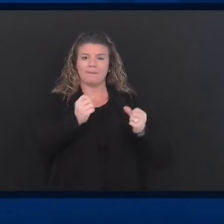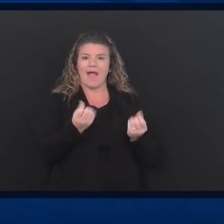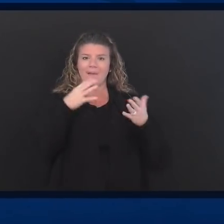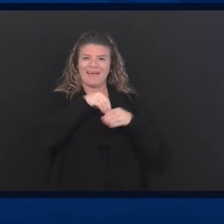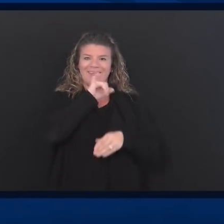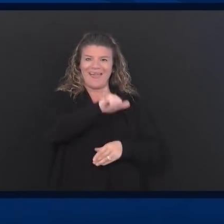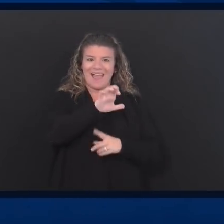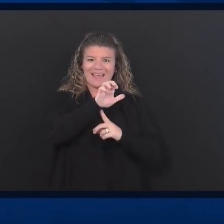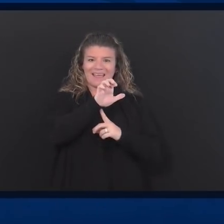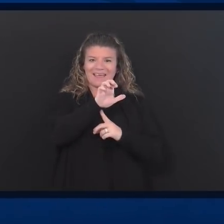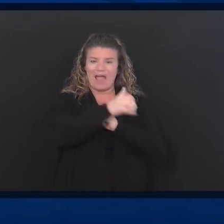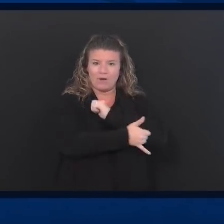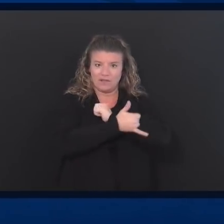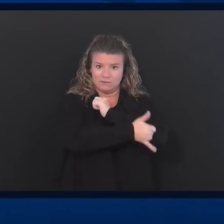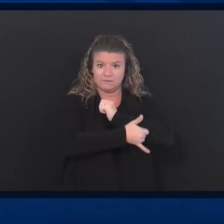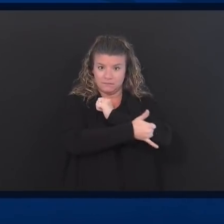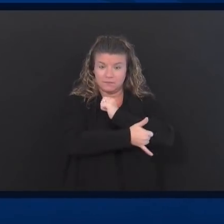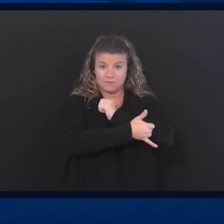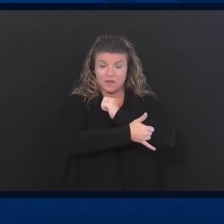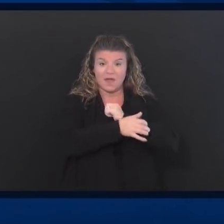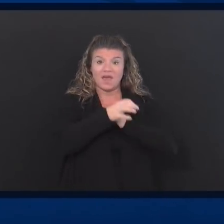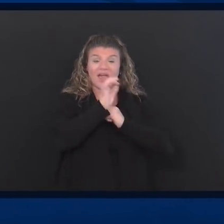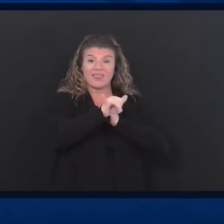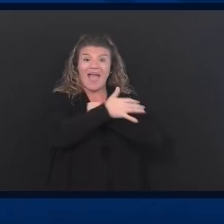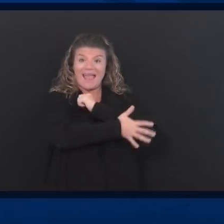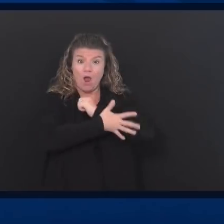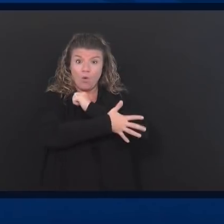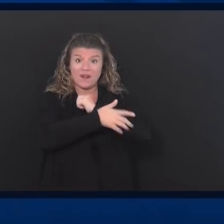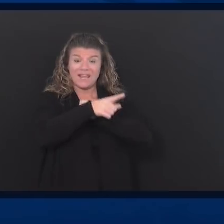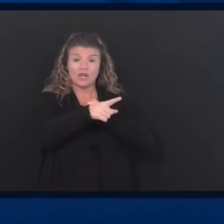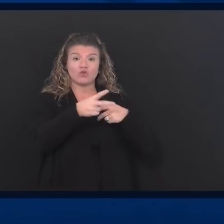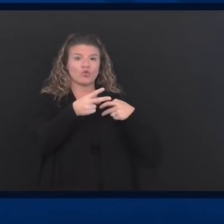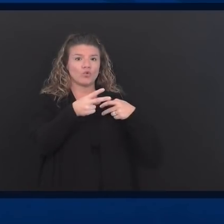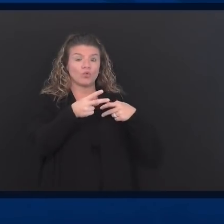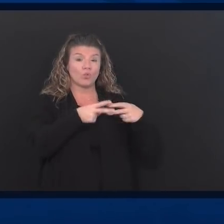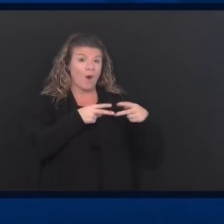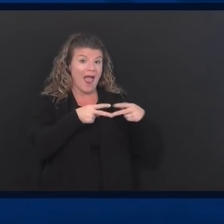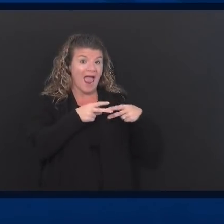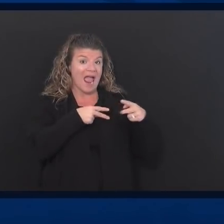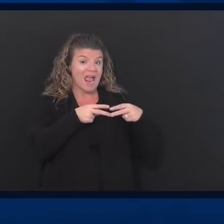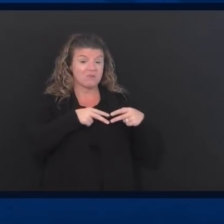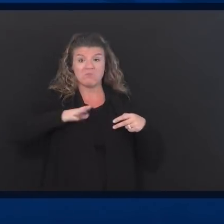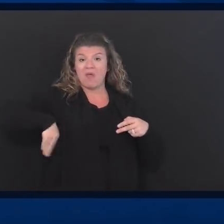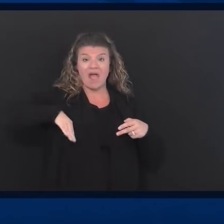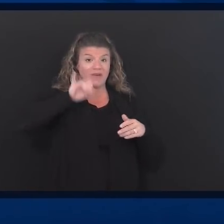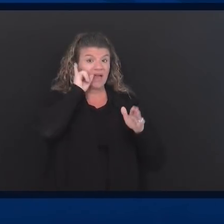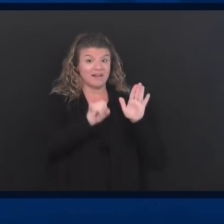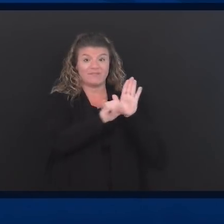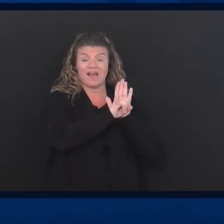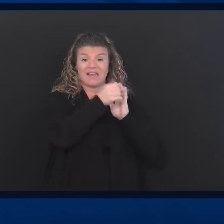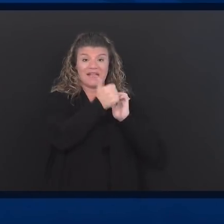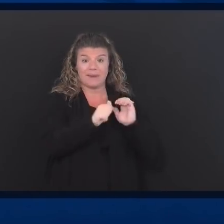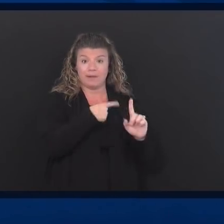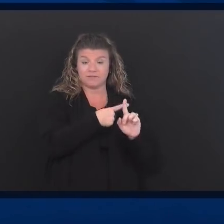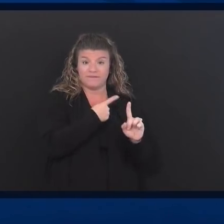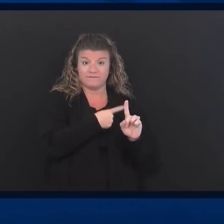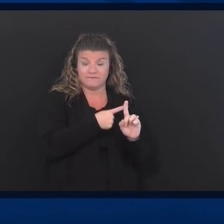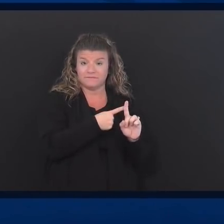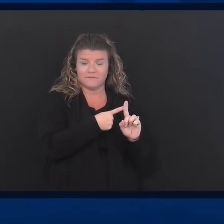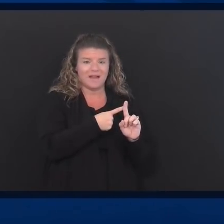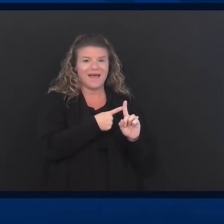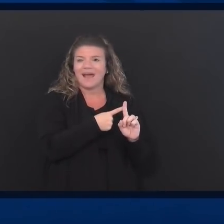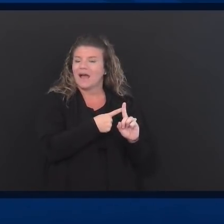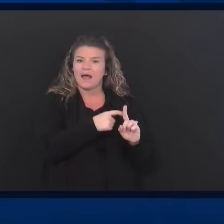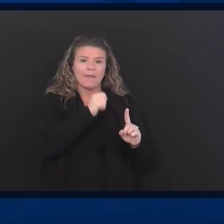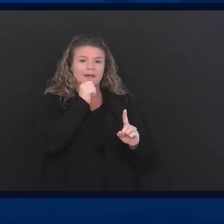And then the counties with a gray are ones where we have not yet identified a positive case. That does not